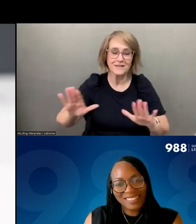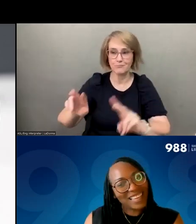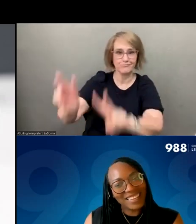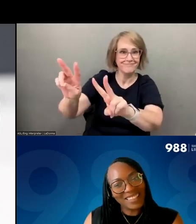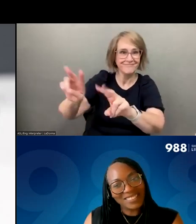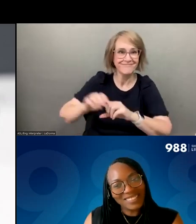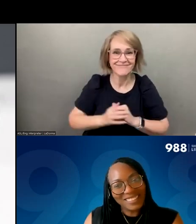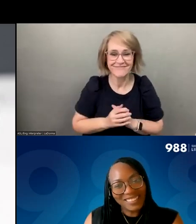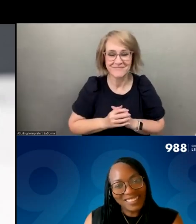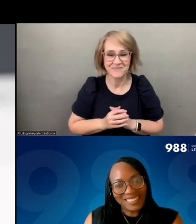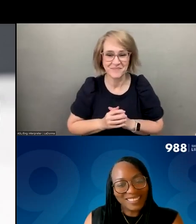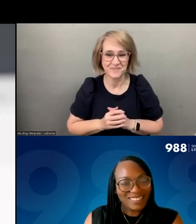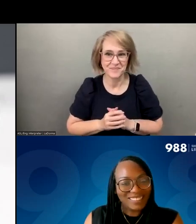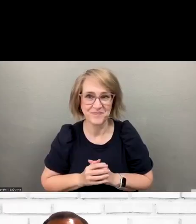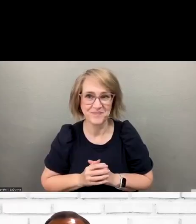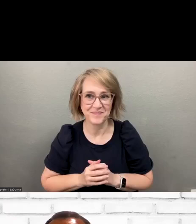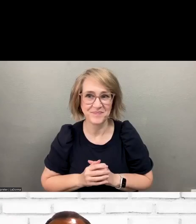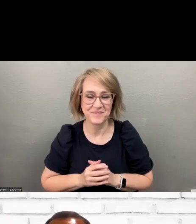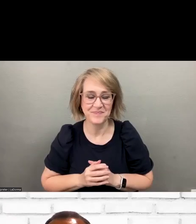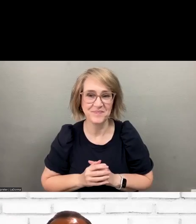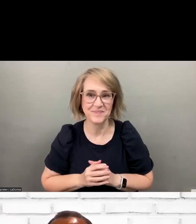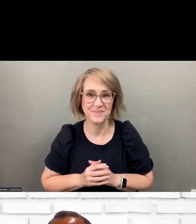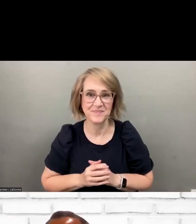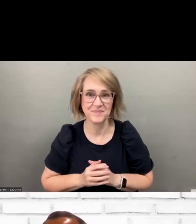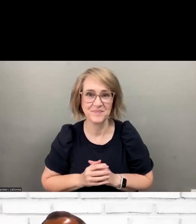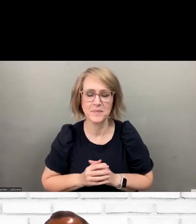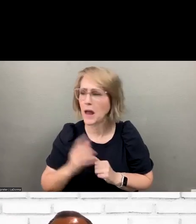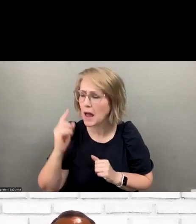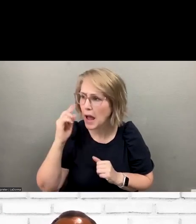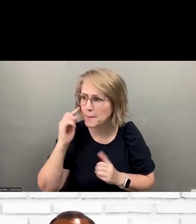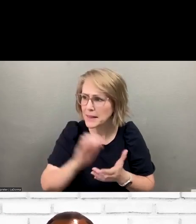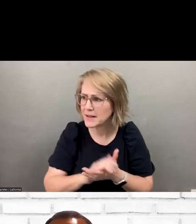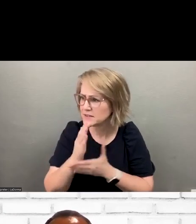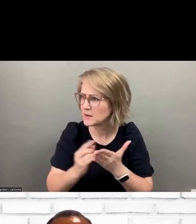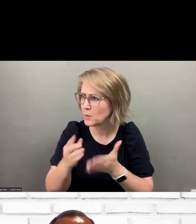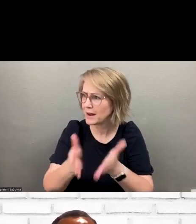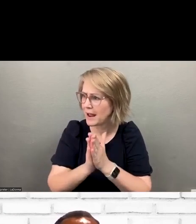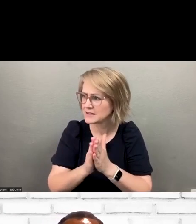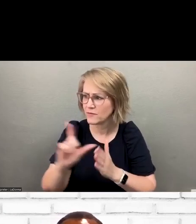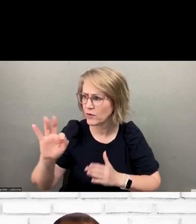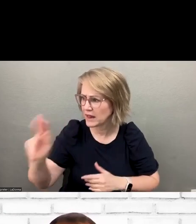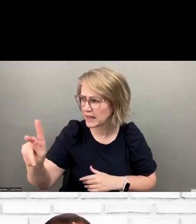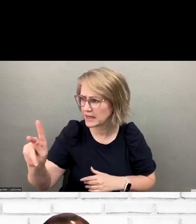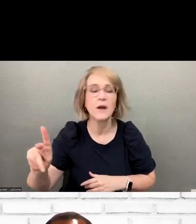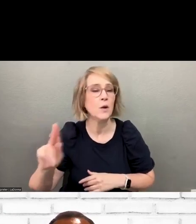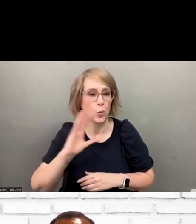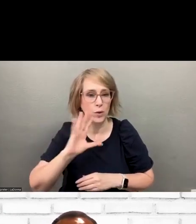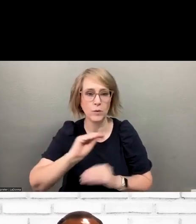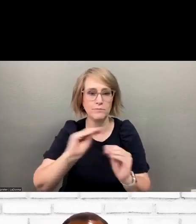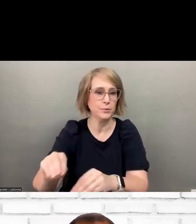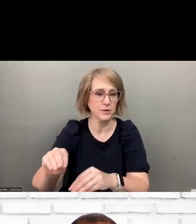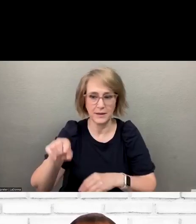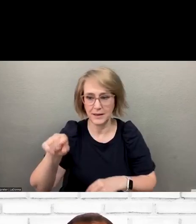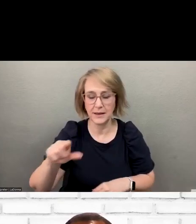you. Thank you. Thank you. I think someone had asked about the link. The link will be dropped into the box. So we're now moving